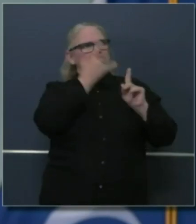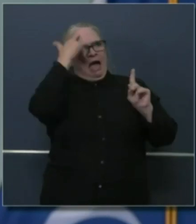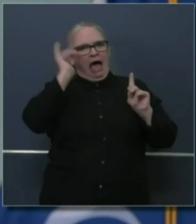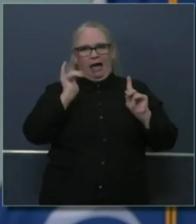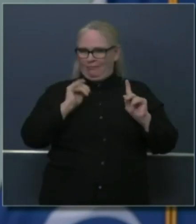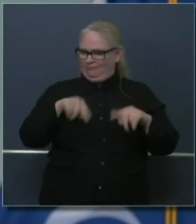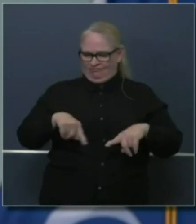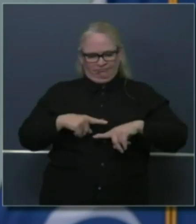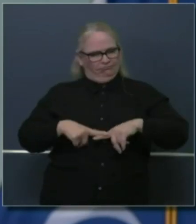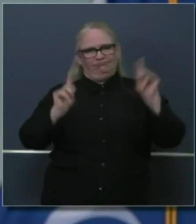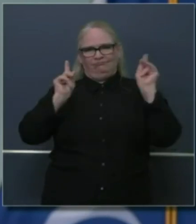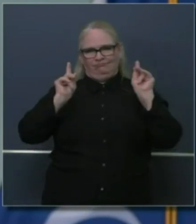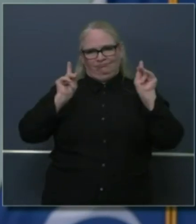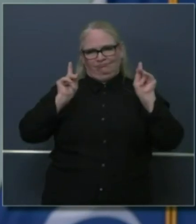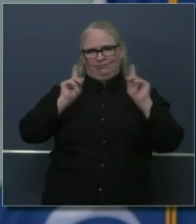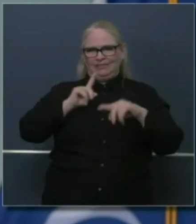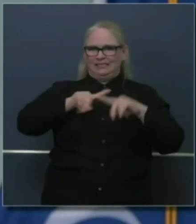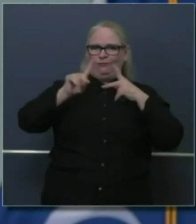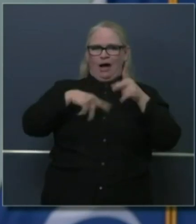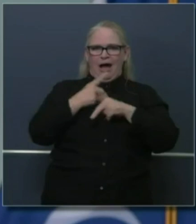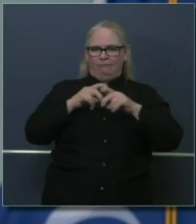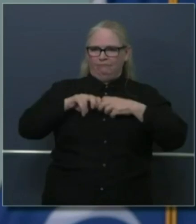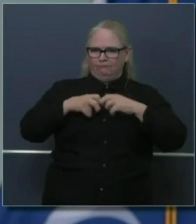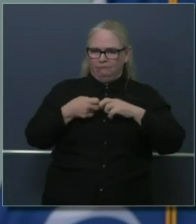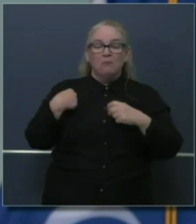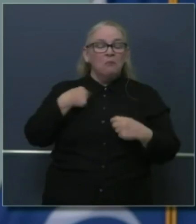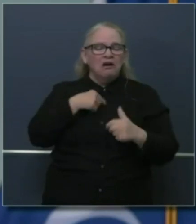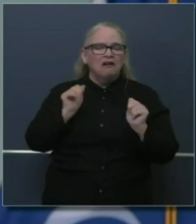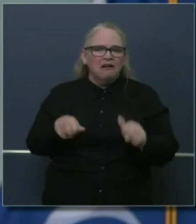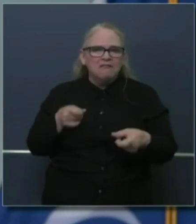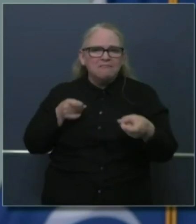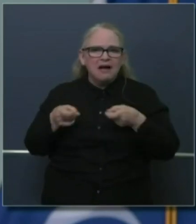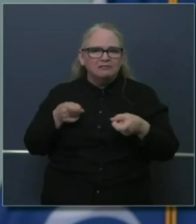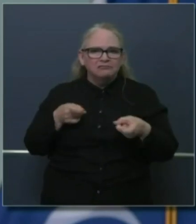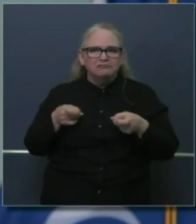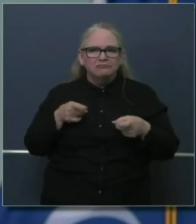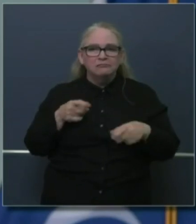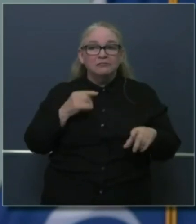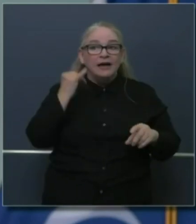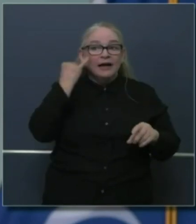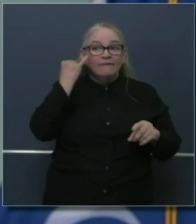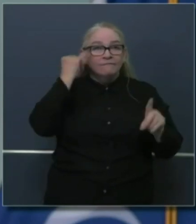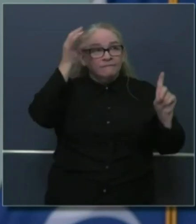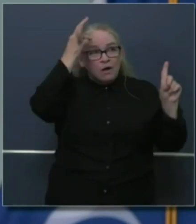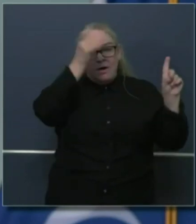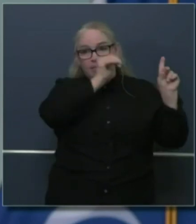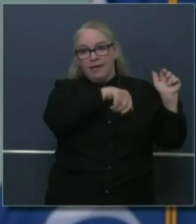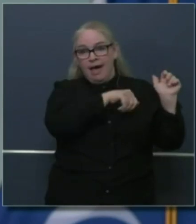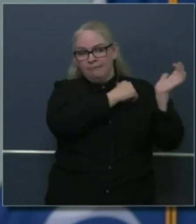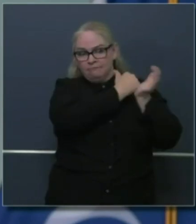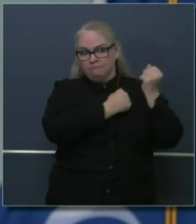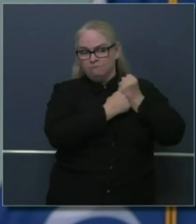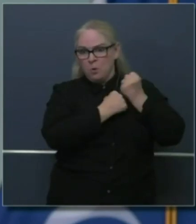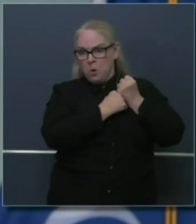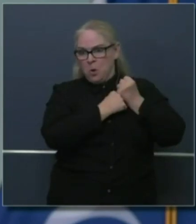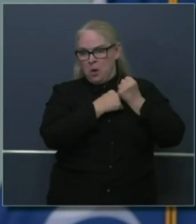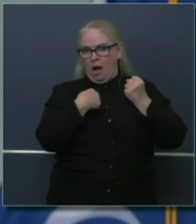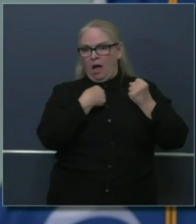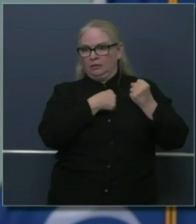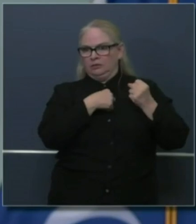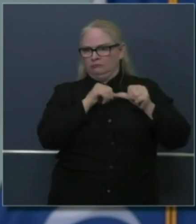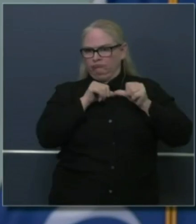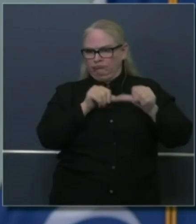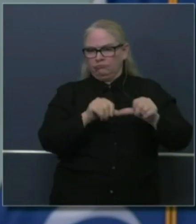we believe is manageable, again, if the federal government helps support states like ours. It